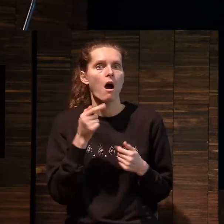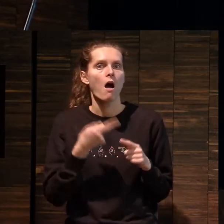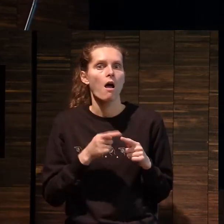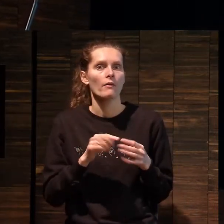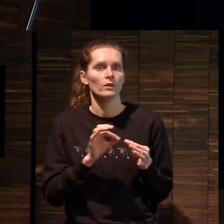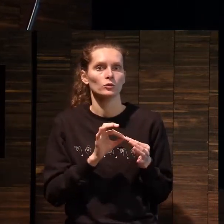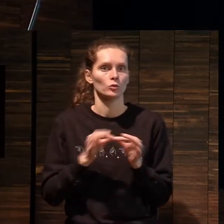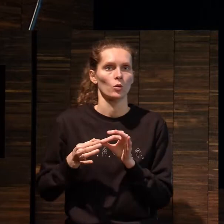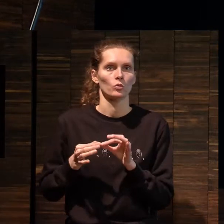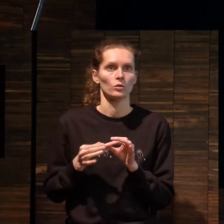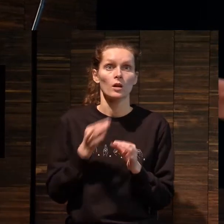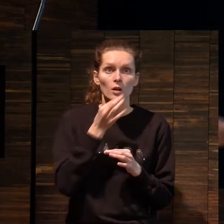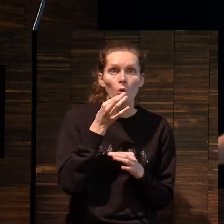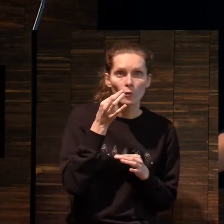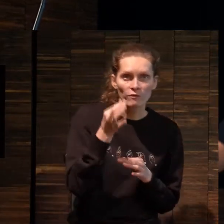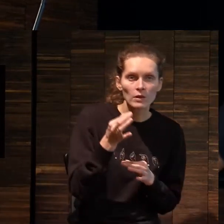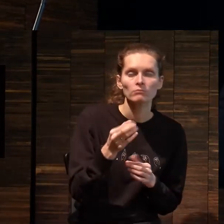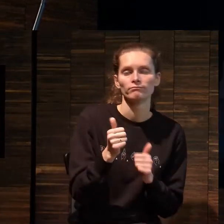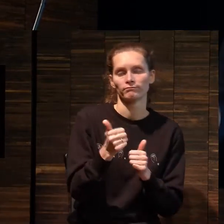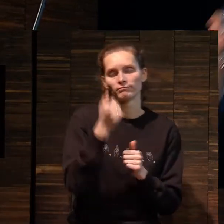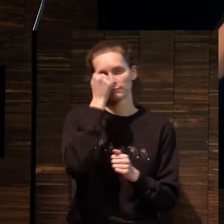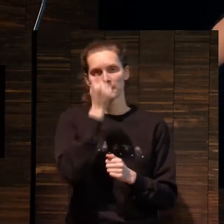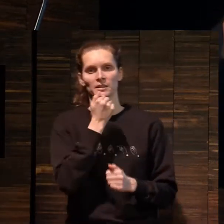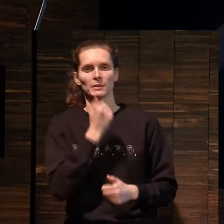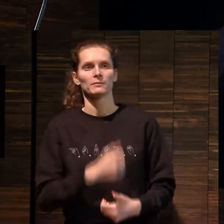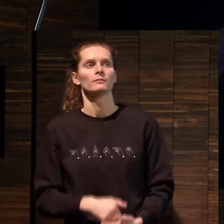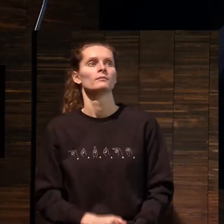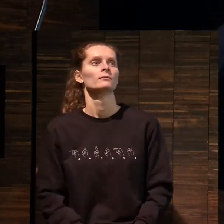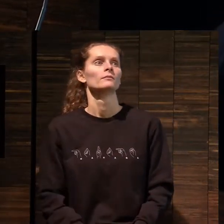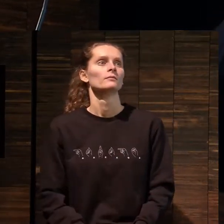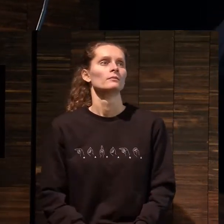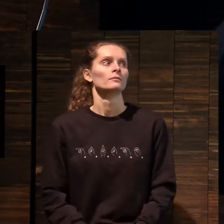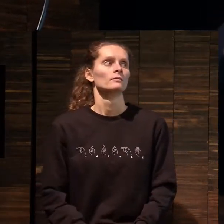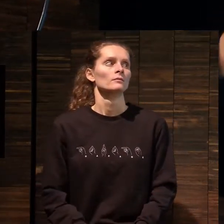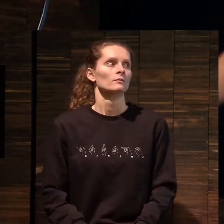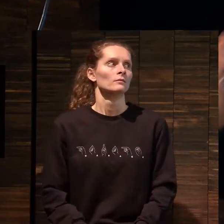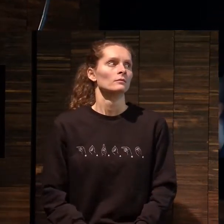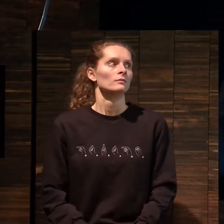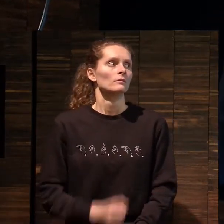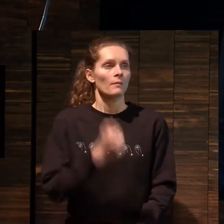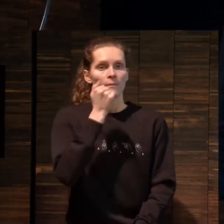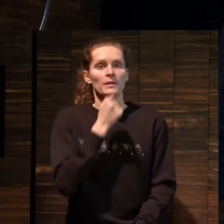working technology. You understand how difficult it is for people. Have I answered your question?